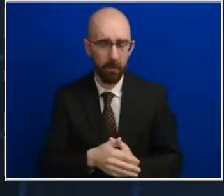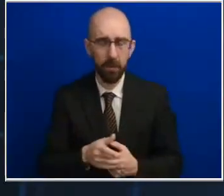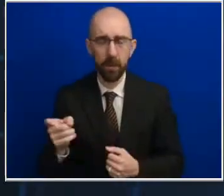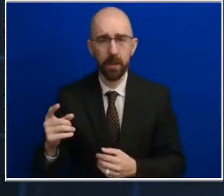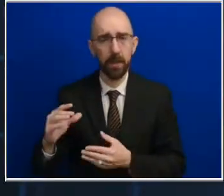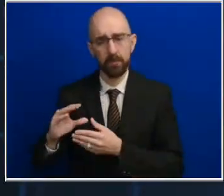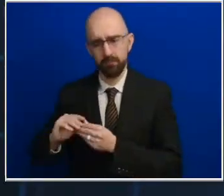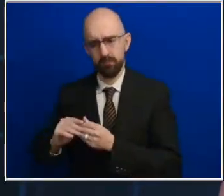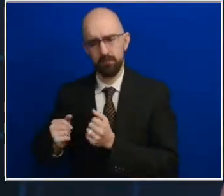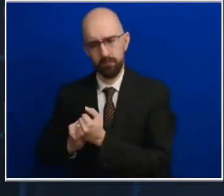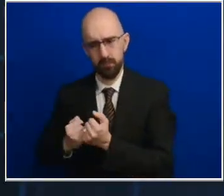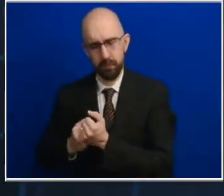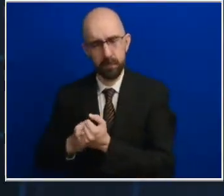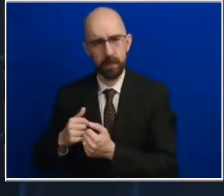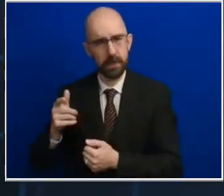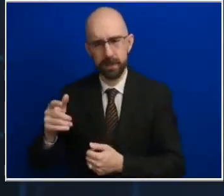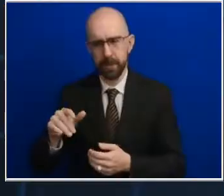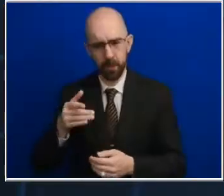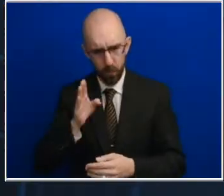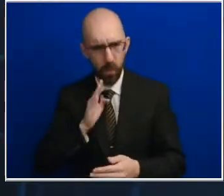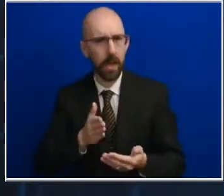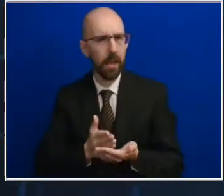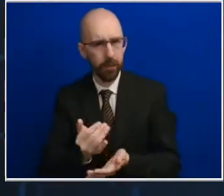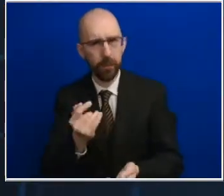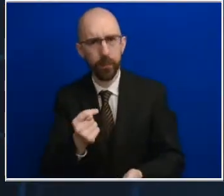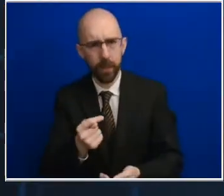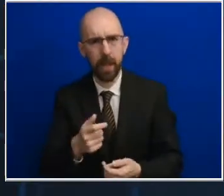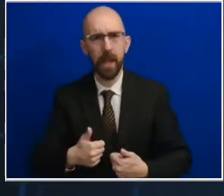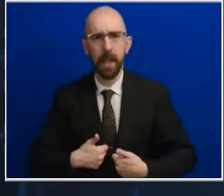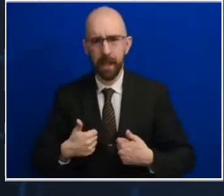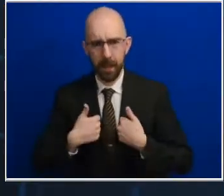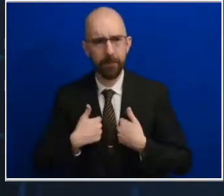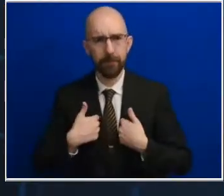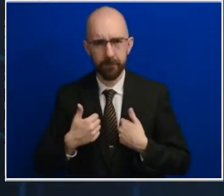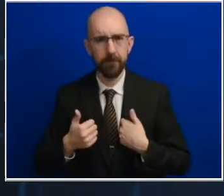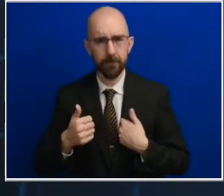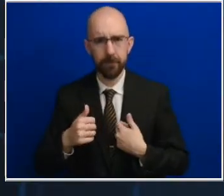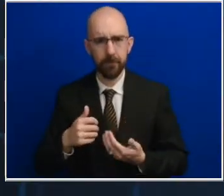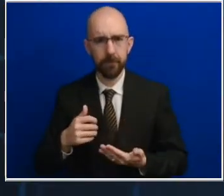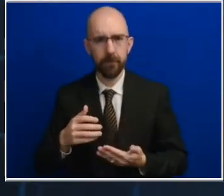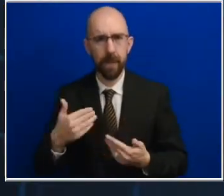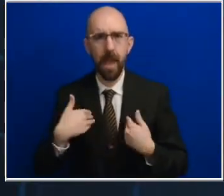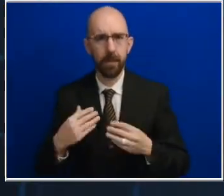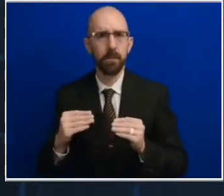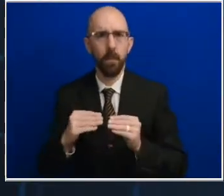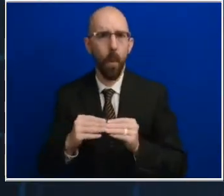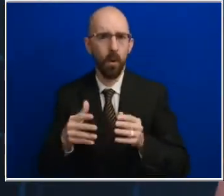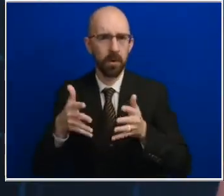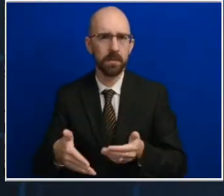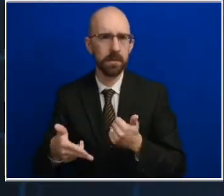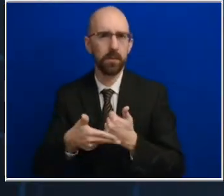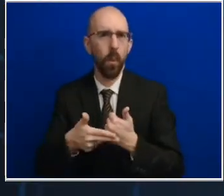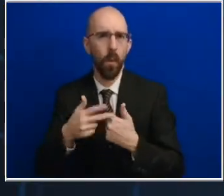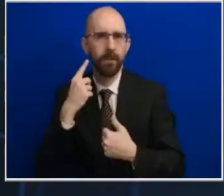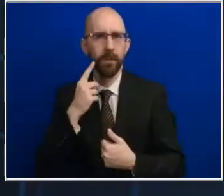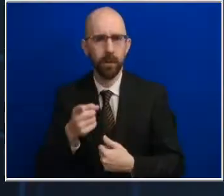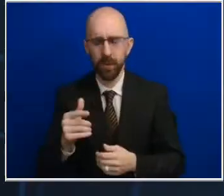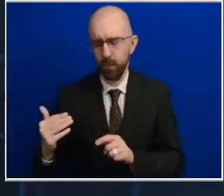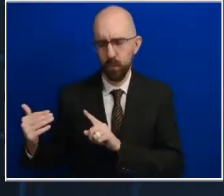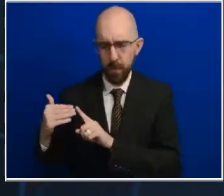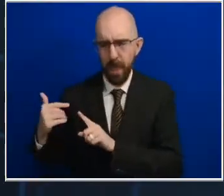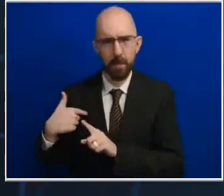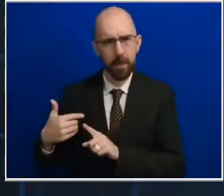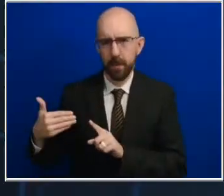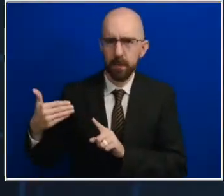You know, you're gonna get through this, man. You're life's got more in store for you. And he constantly reminded me of that, even at the worst